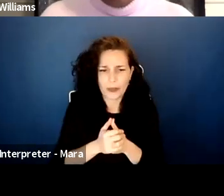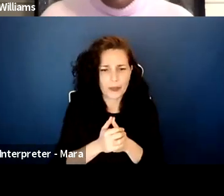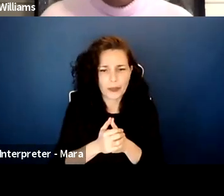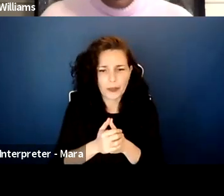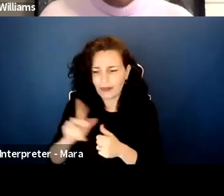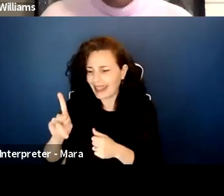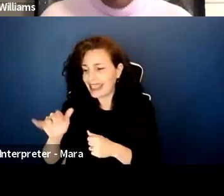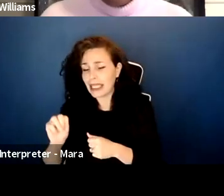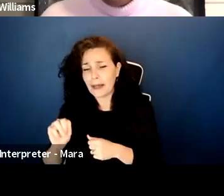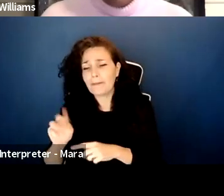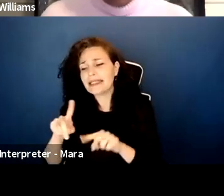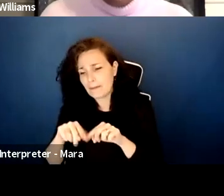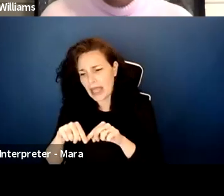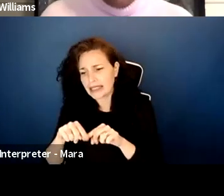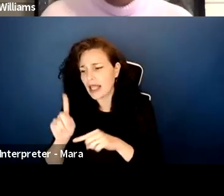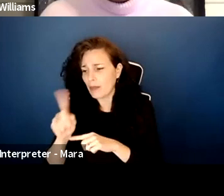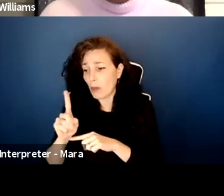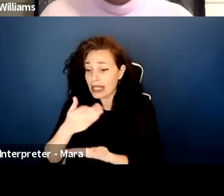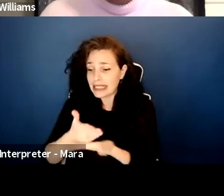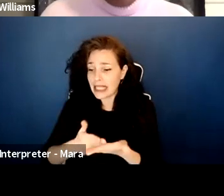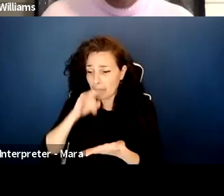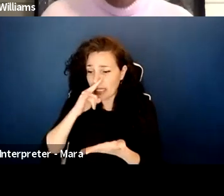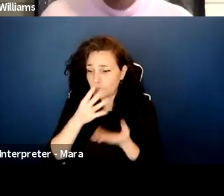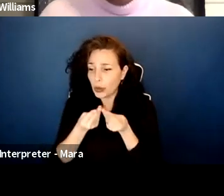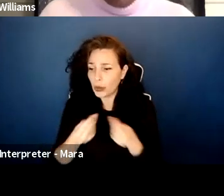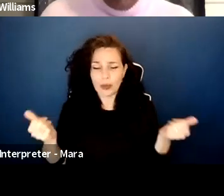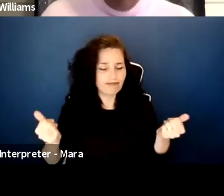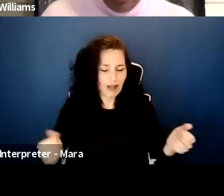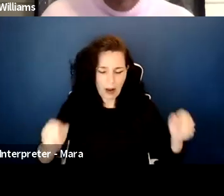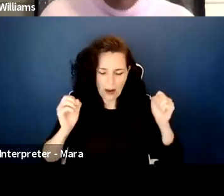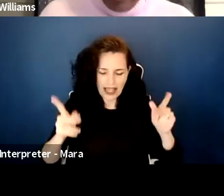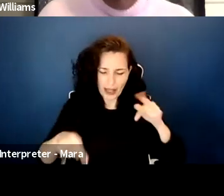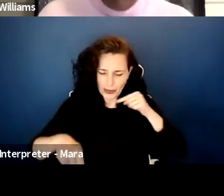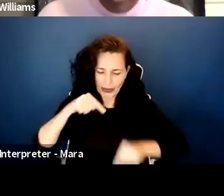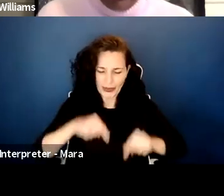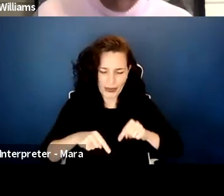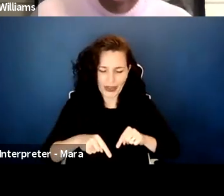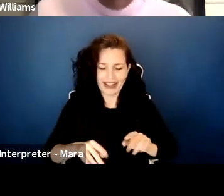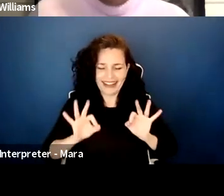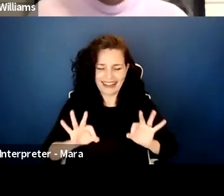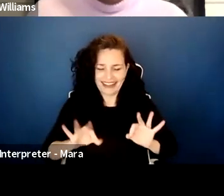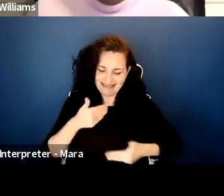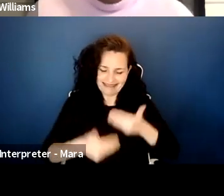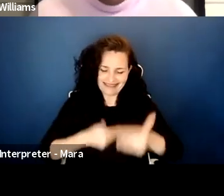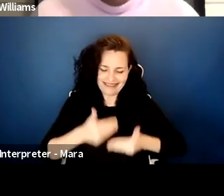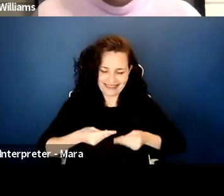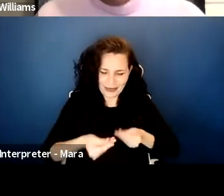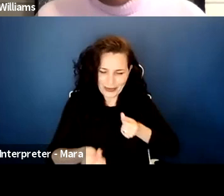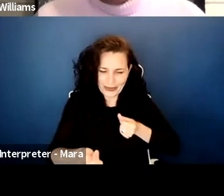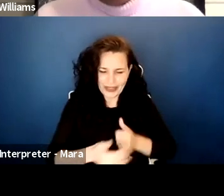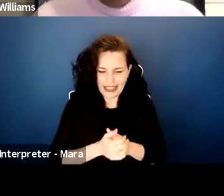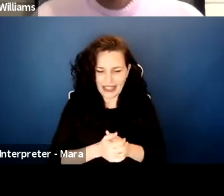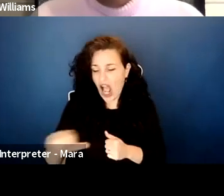because some kids can recover in the moment and you can restart or pick up where they sort of dropped off. Others,